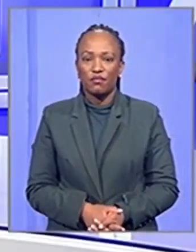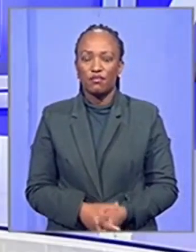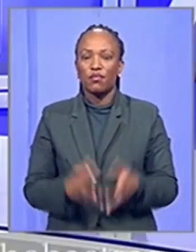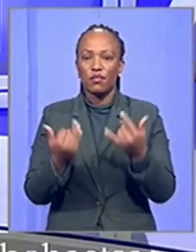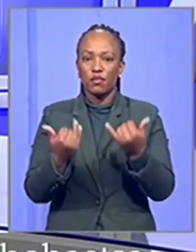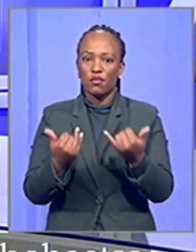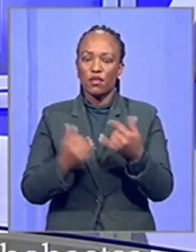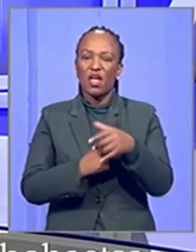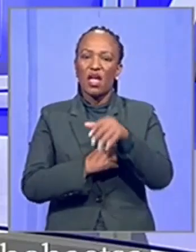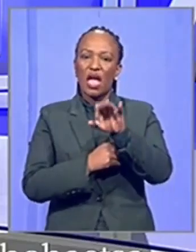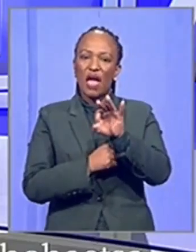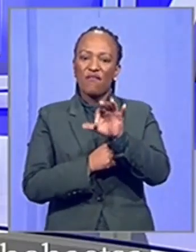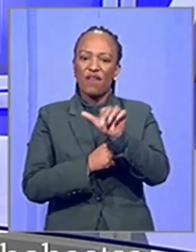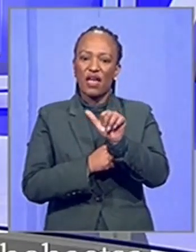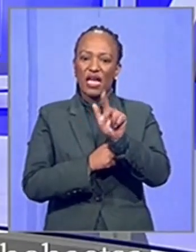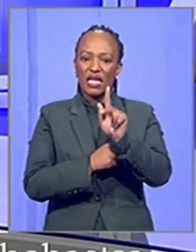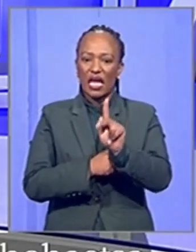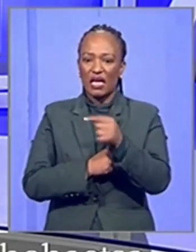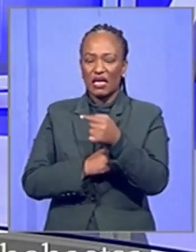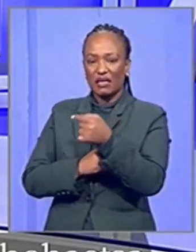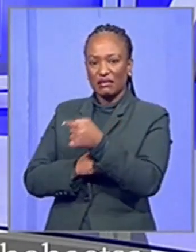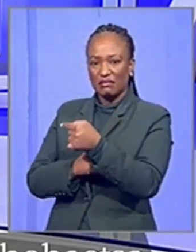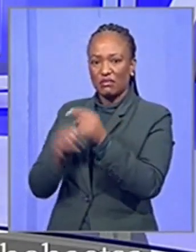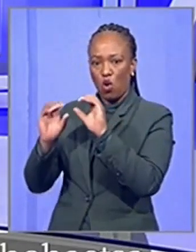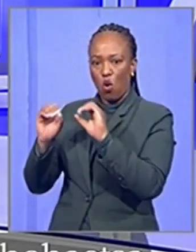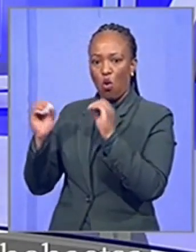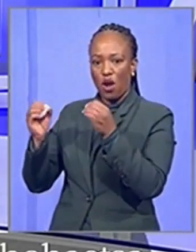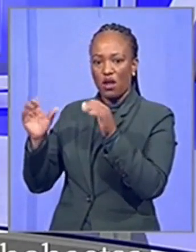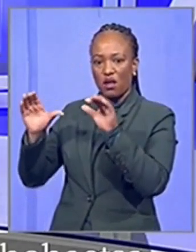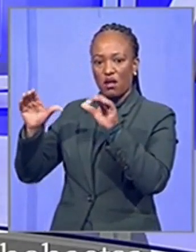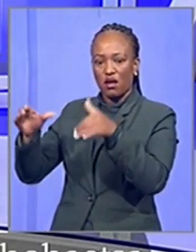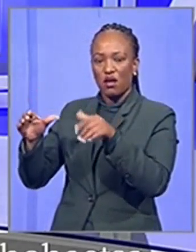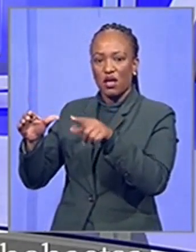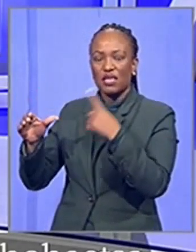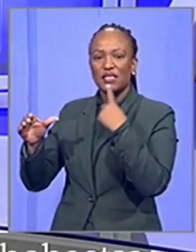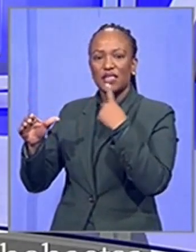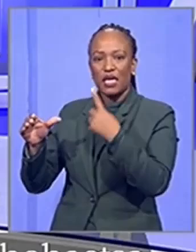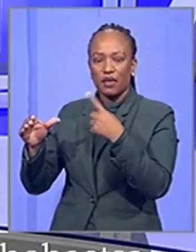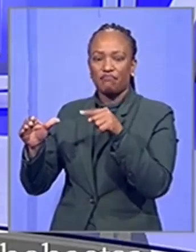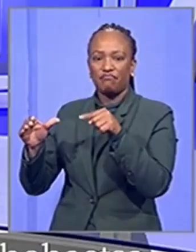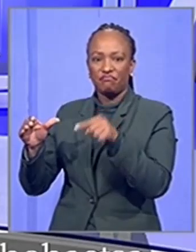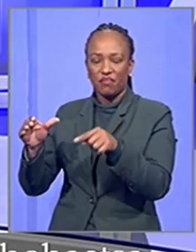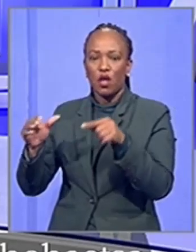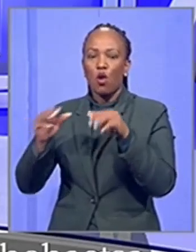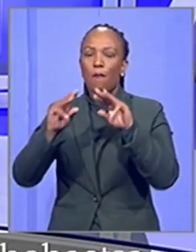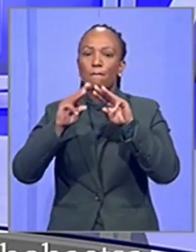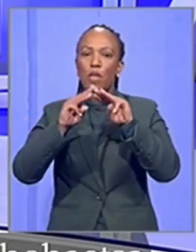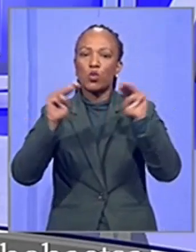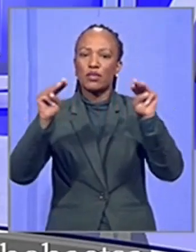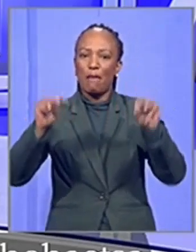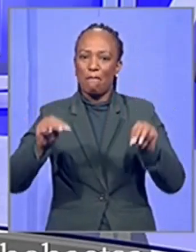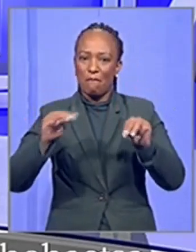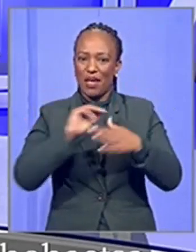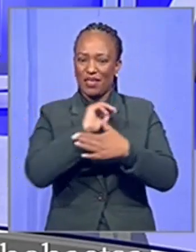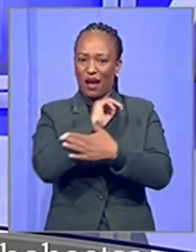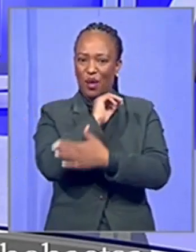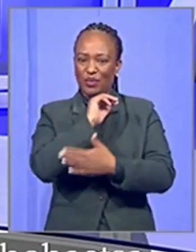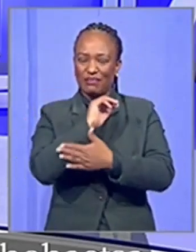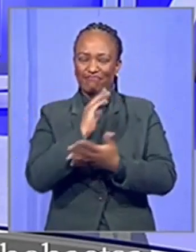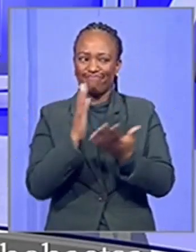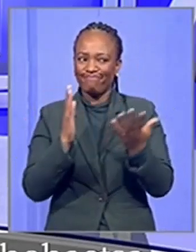Setheo sa Federasie van Afrikaanse Kultuurverenigings sa re seemo sa di museamo tsa naga se a